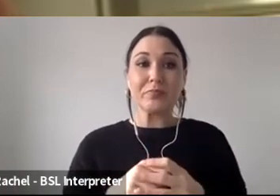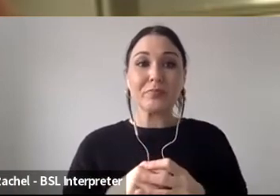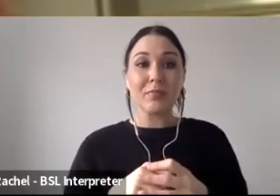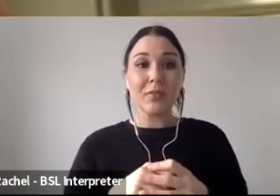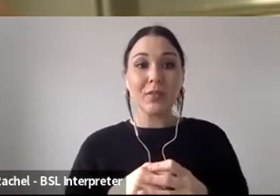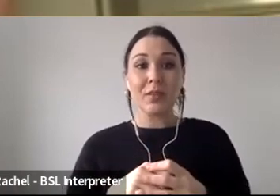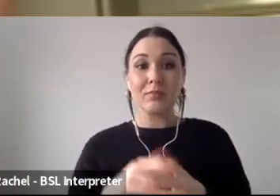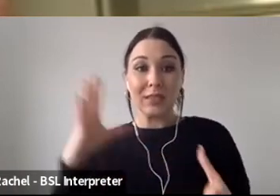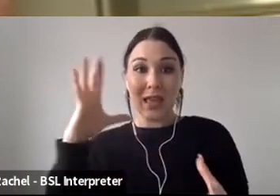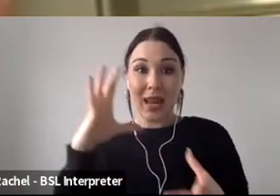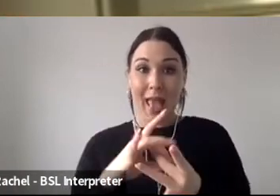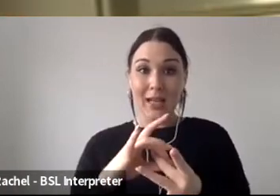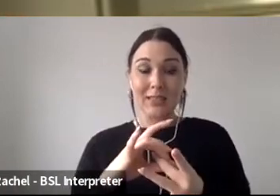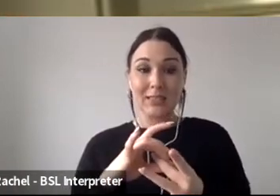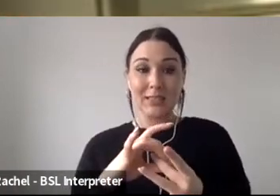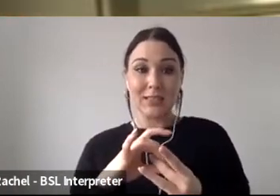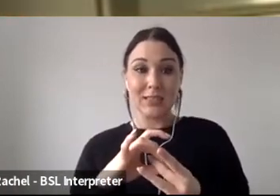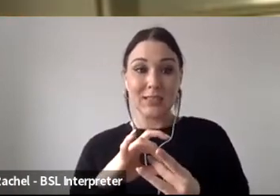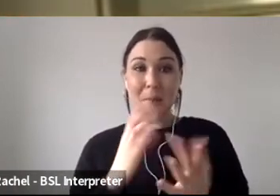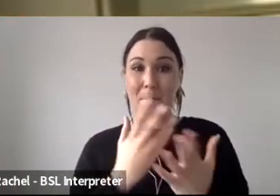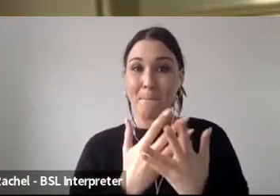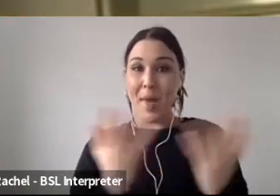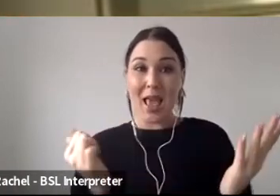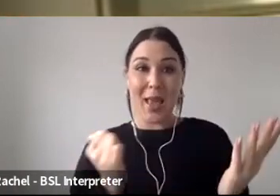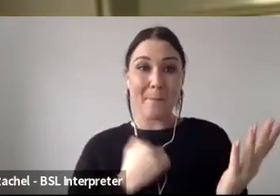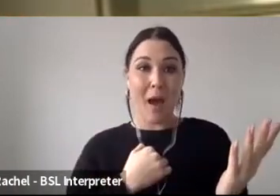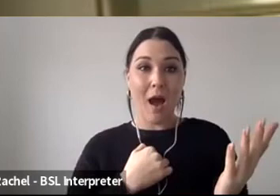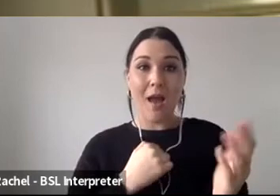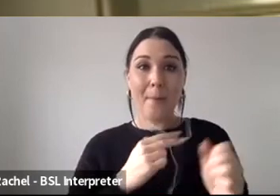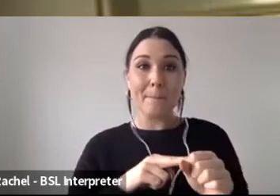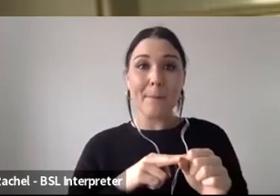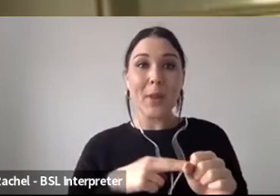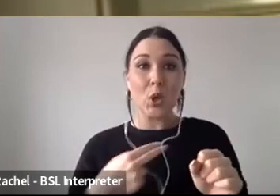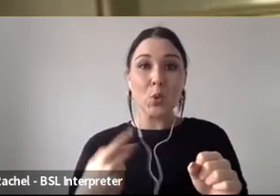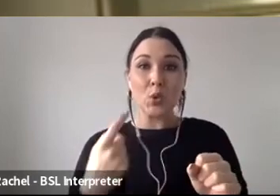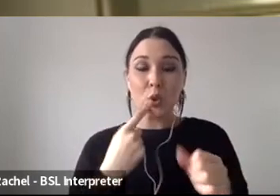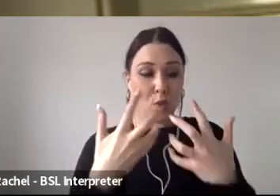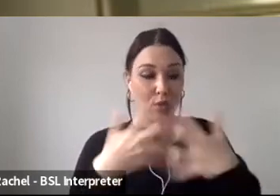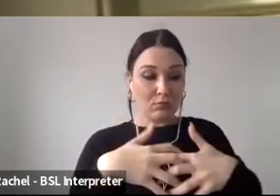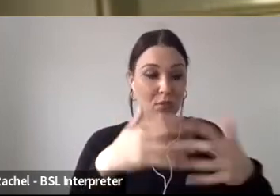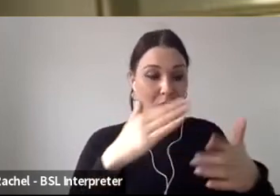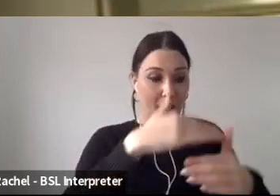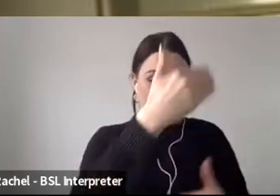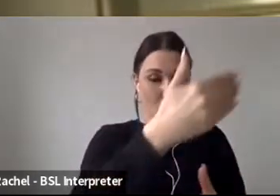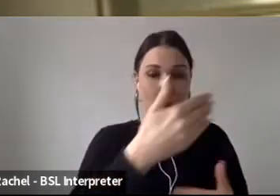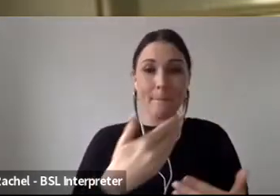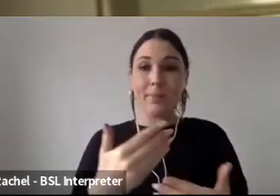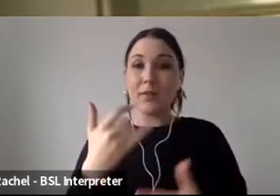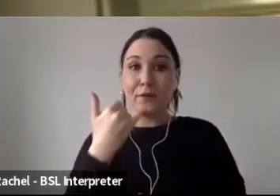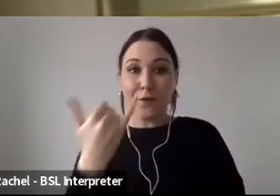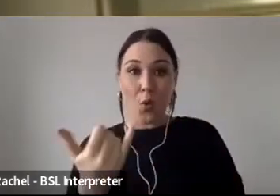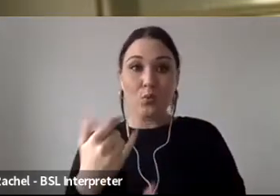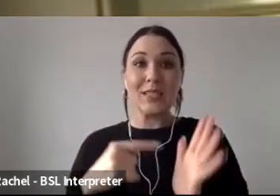So I connect many of my Bluetooth enabled devices like the laptop, the phone,